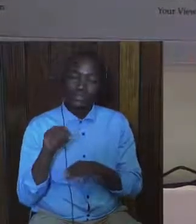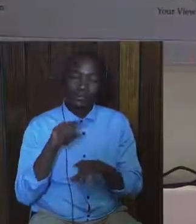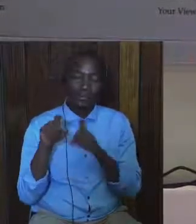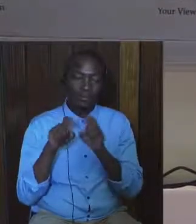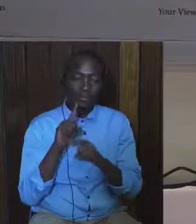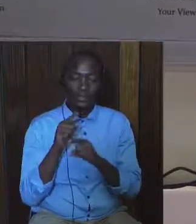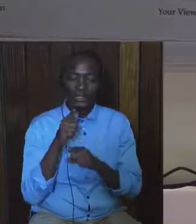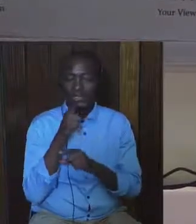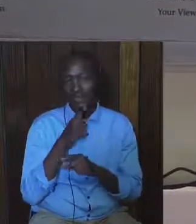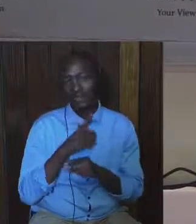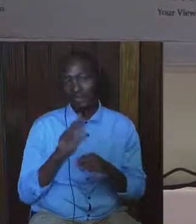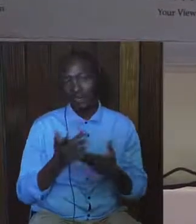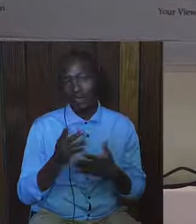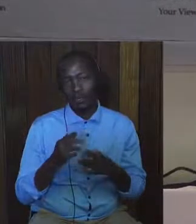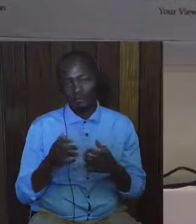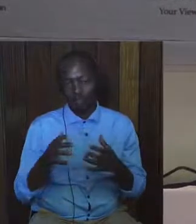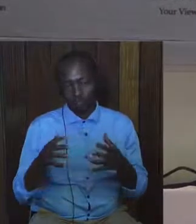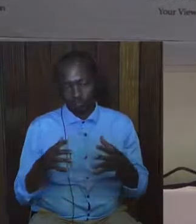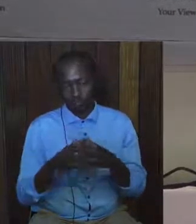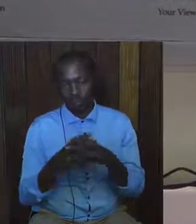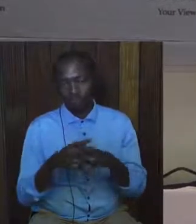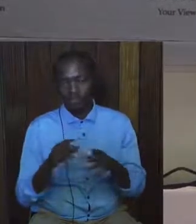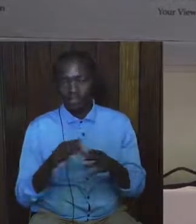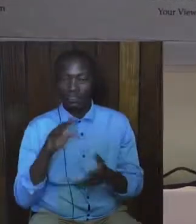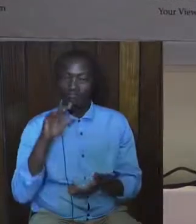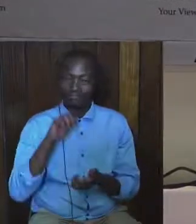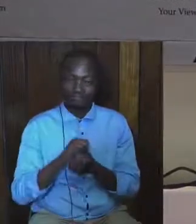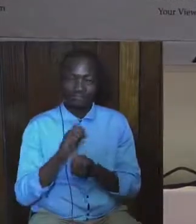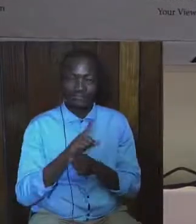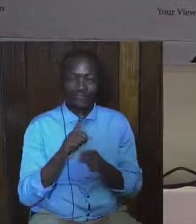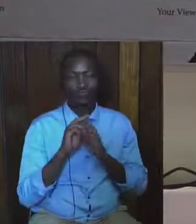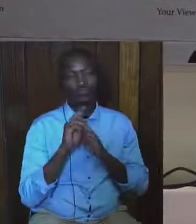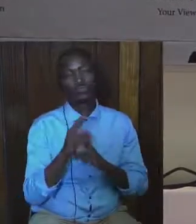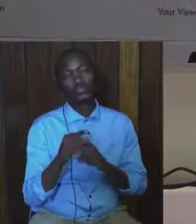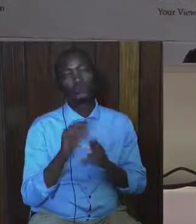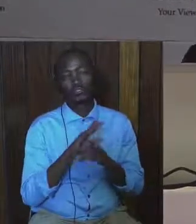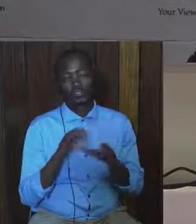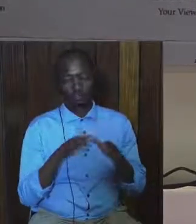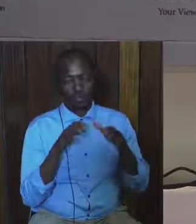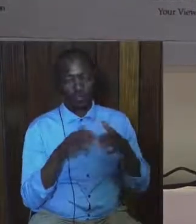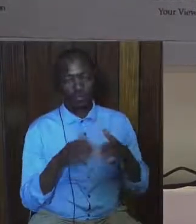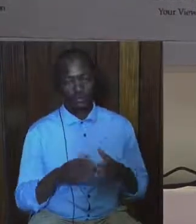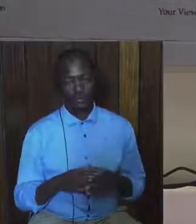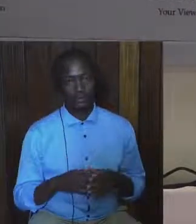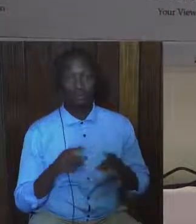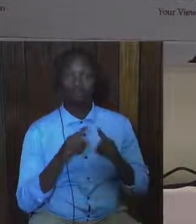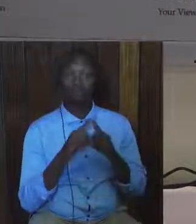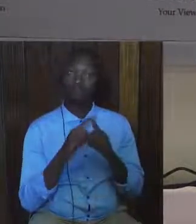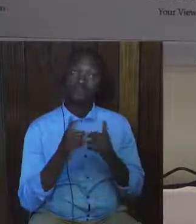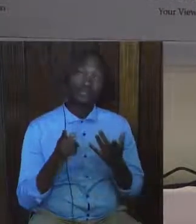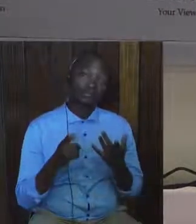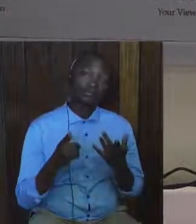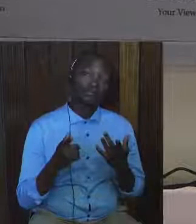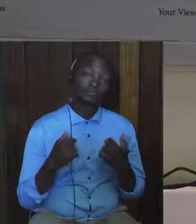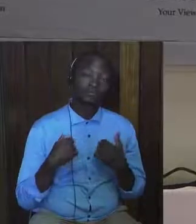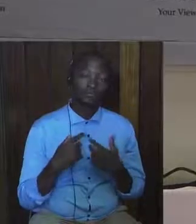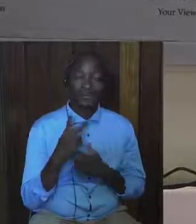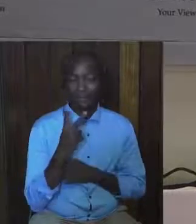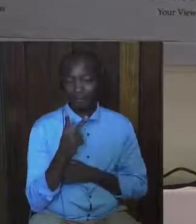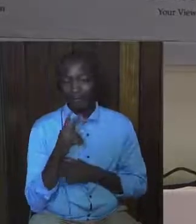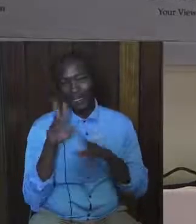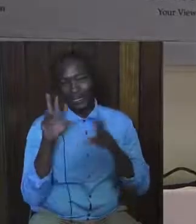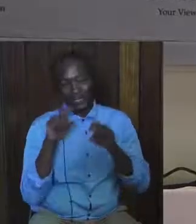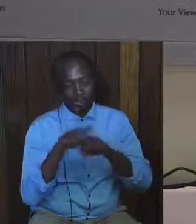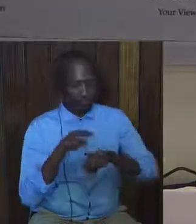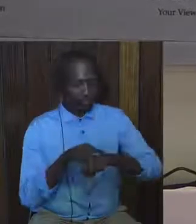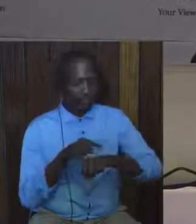want to put together a comprehensive response to the committee. But I'm looking at the issue